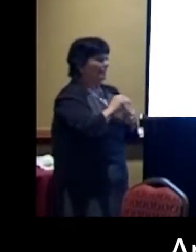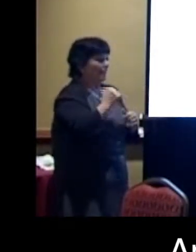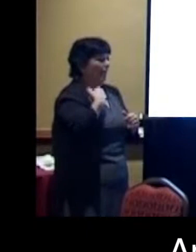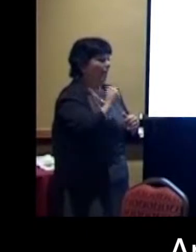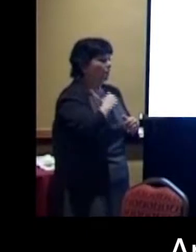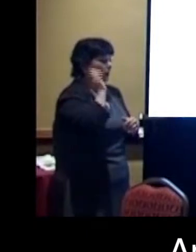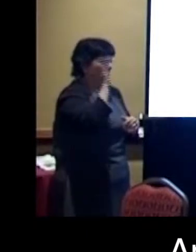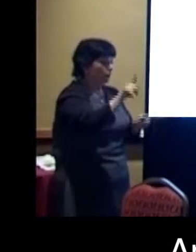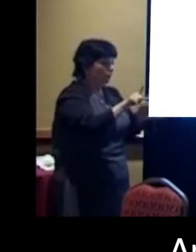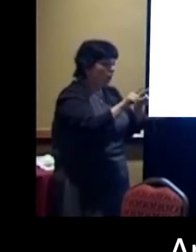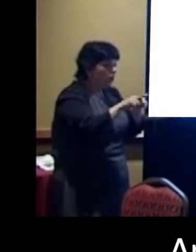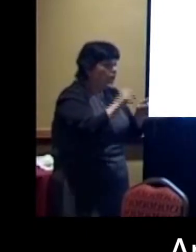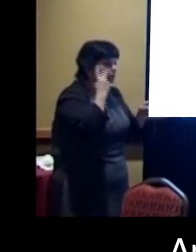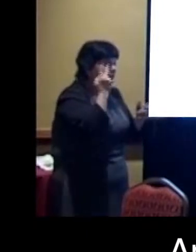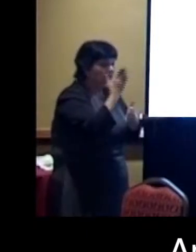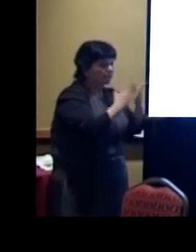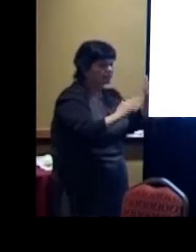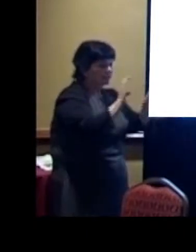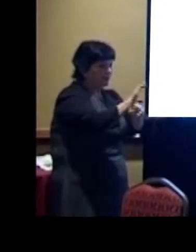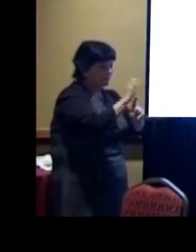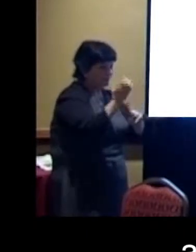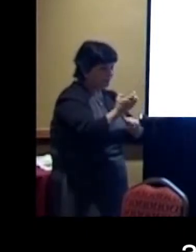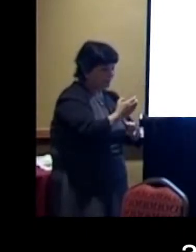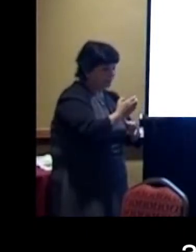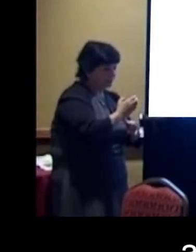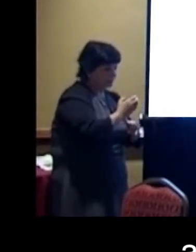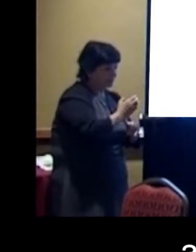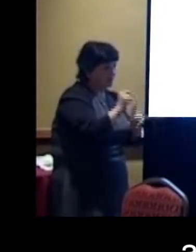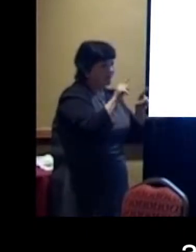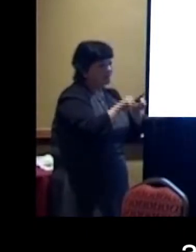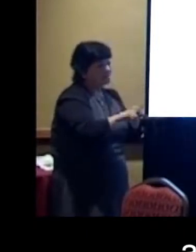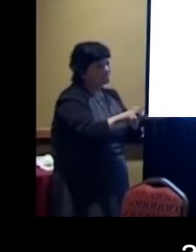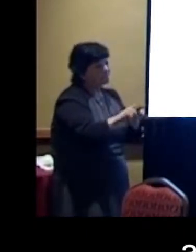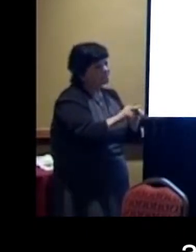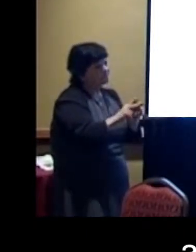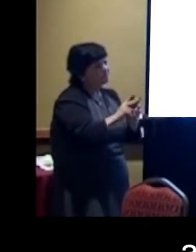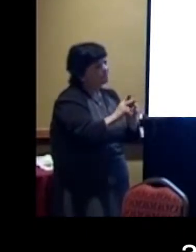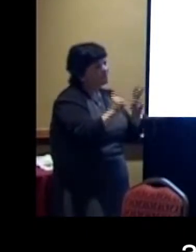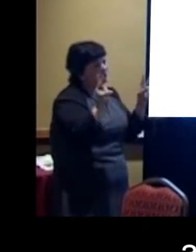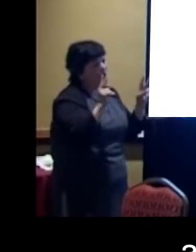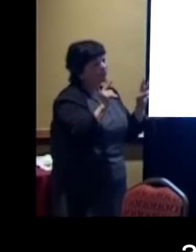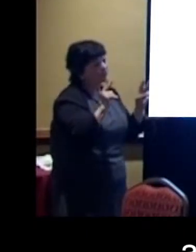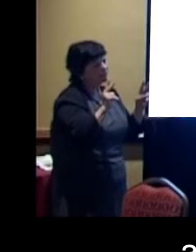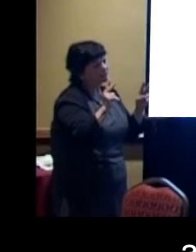And we'll also see in some cases a very